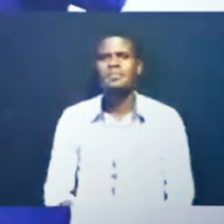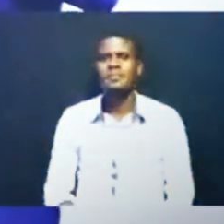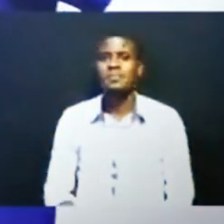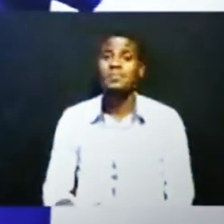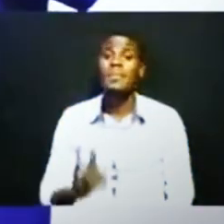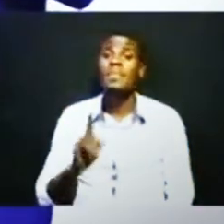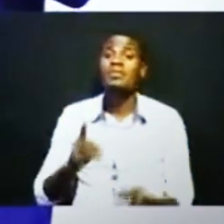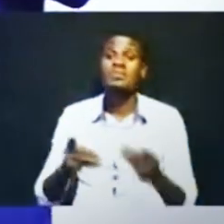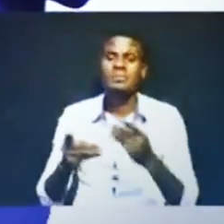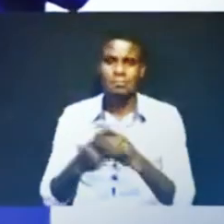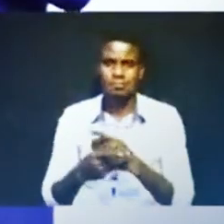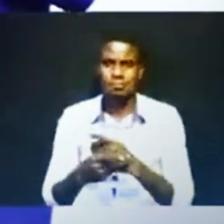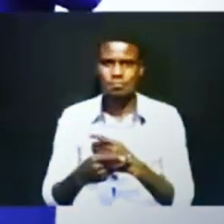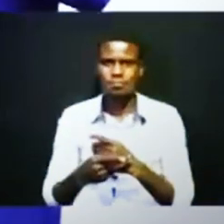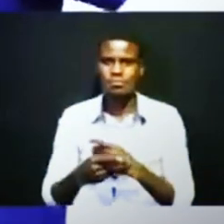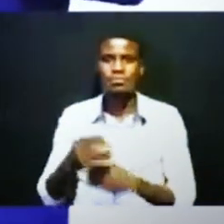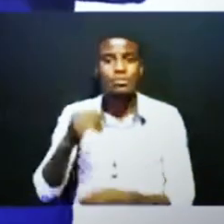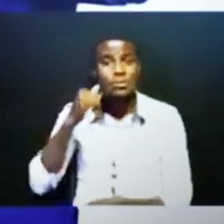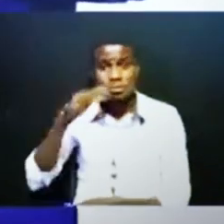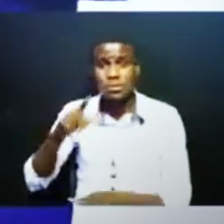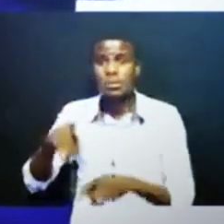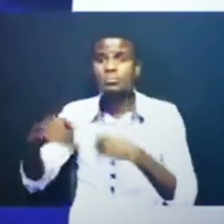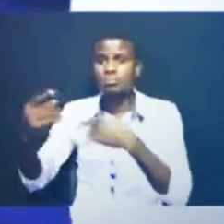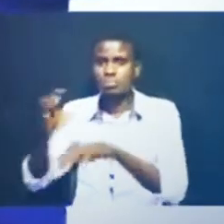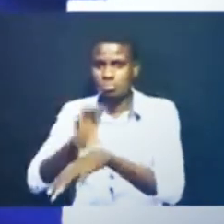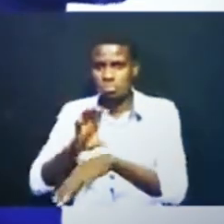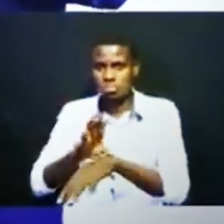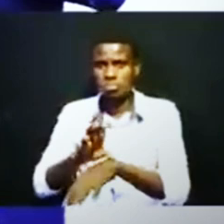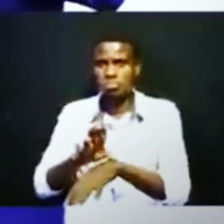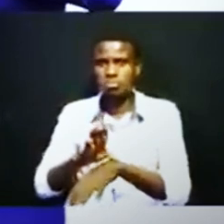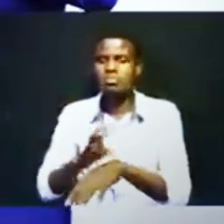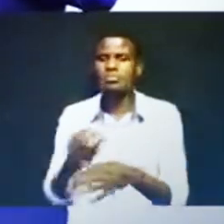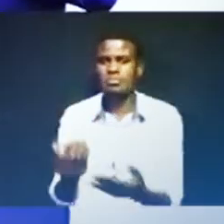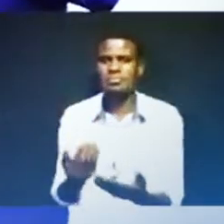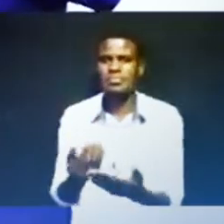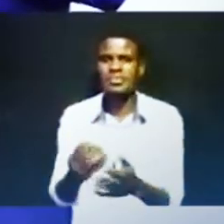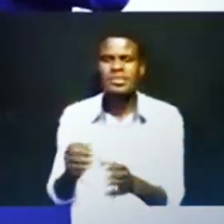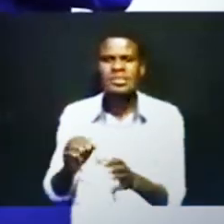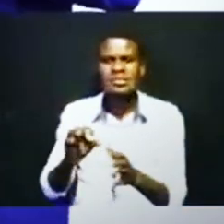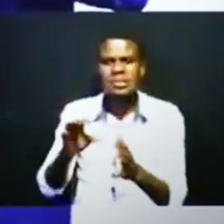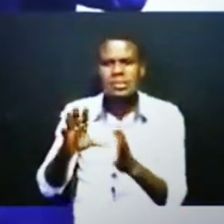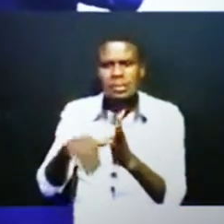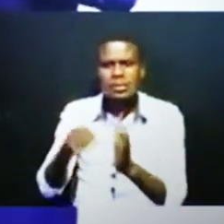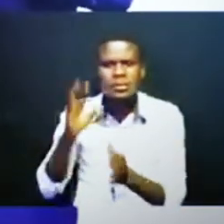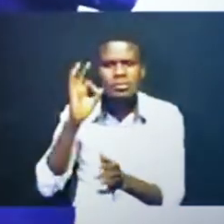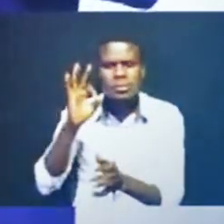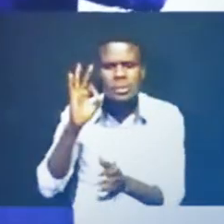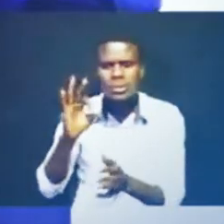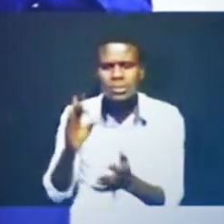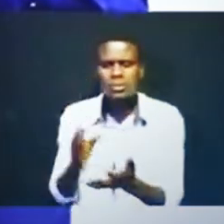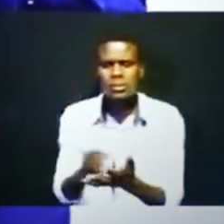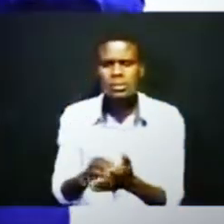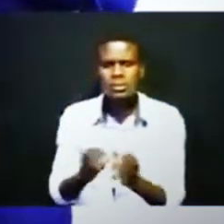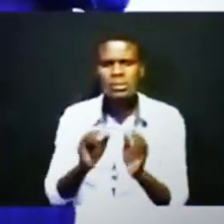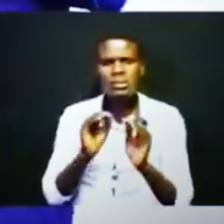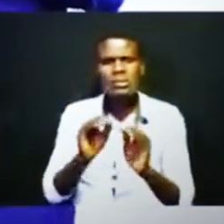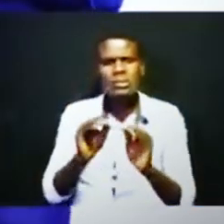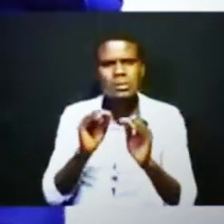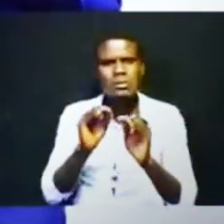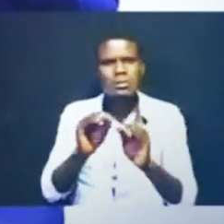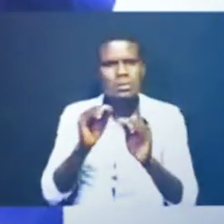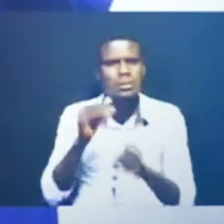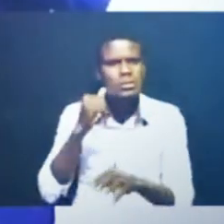One day this lady went to church. She was taught like I'm teaching. And